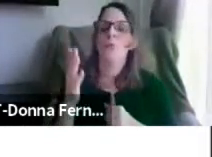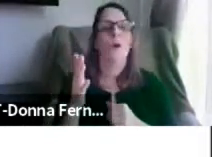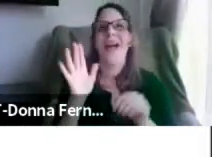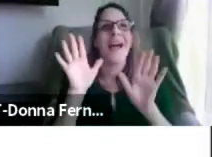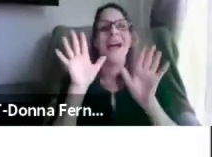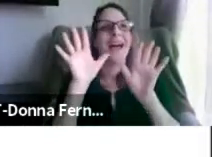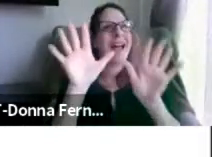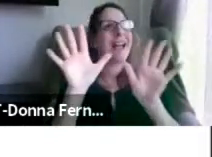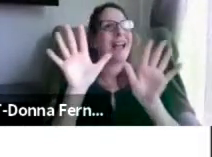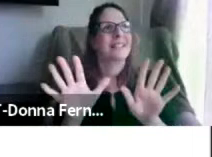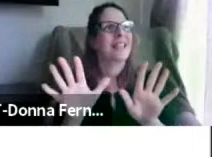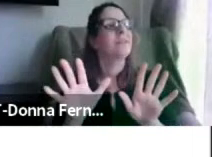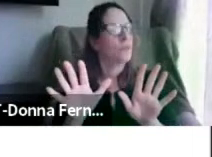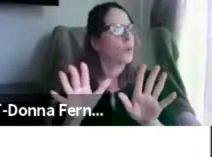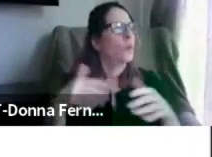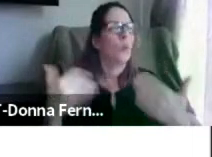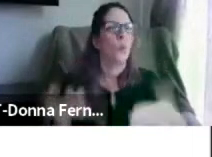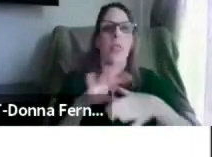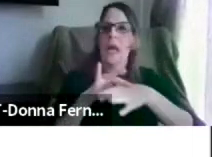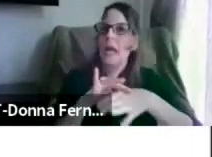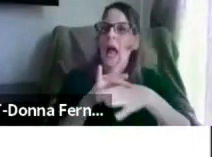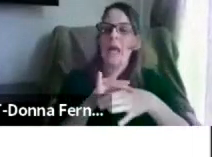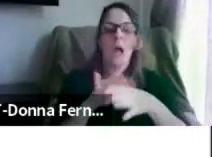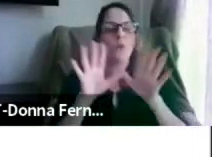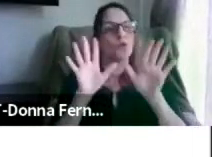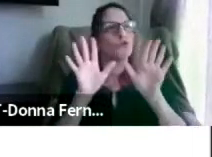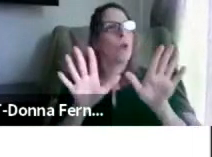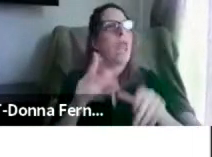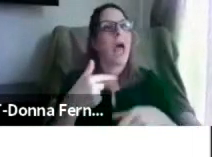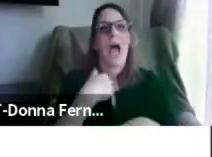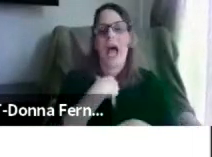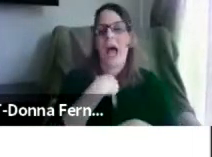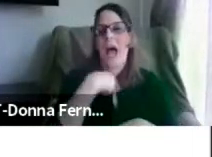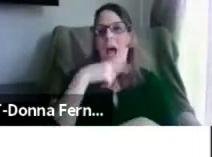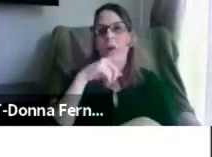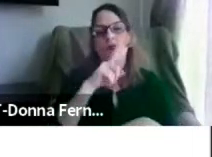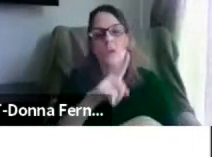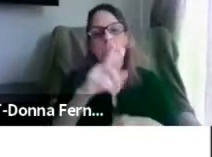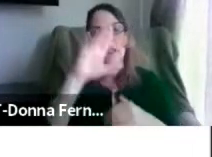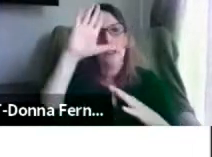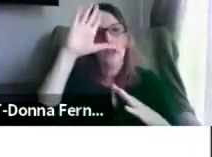excellent. I think the content was great. I really hope that